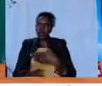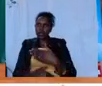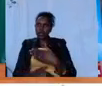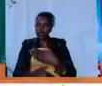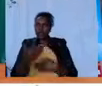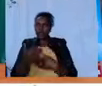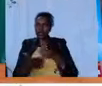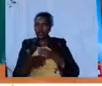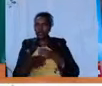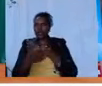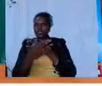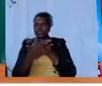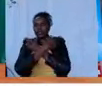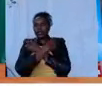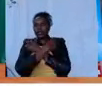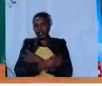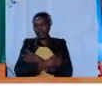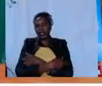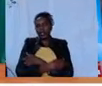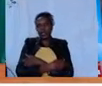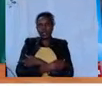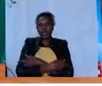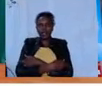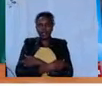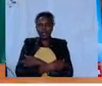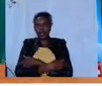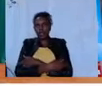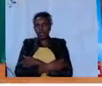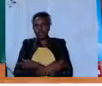salvation. All is at